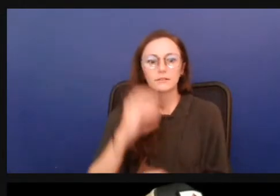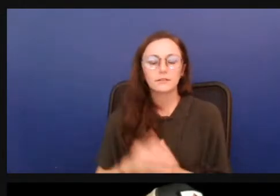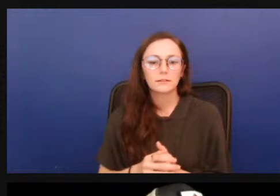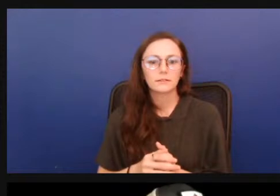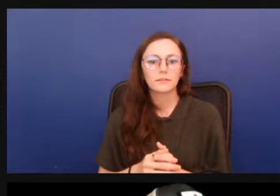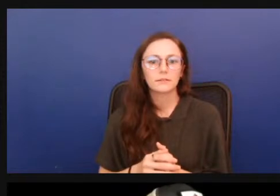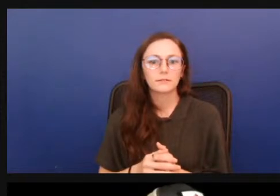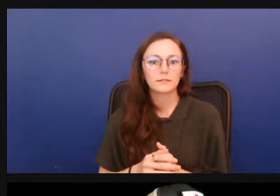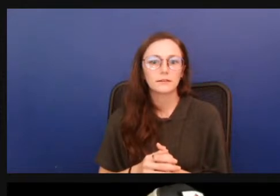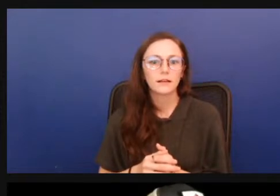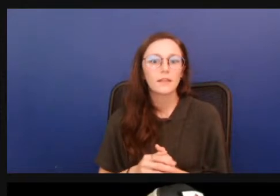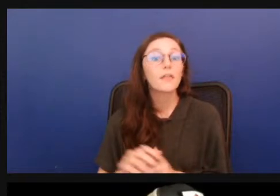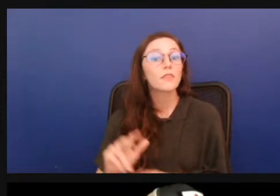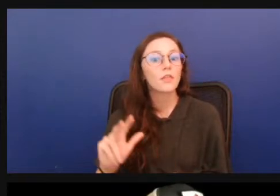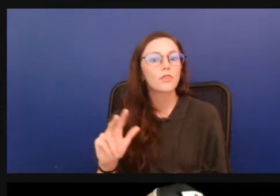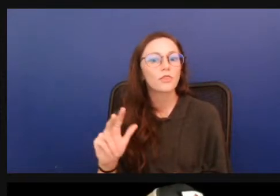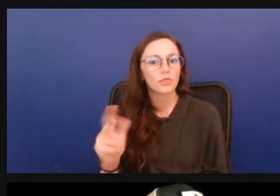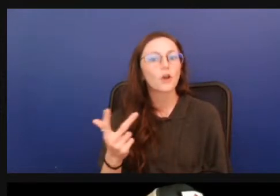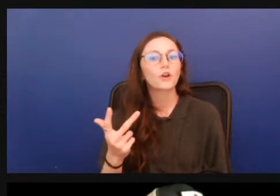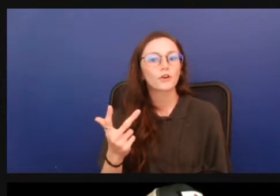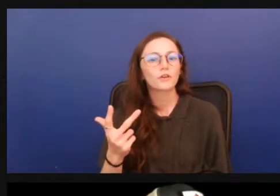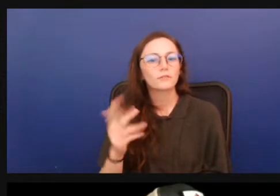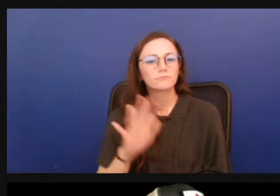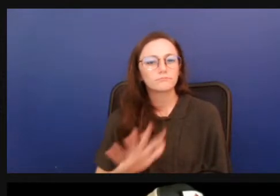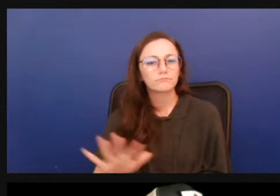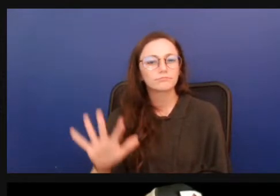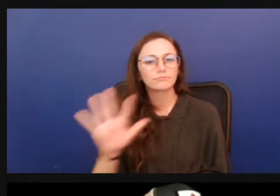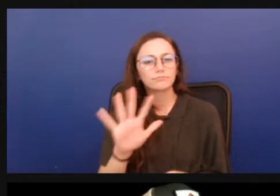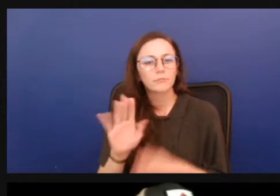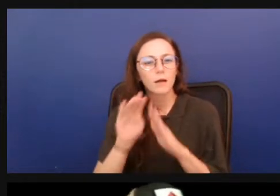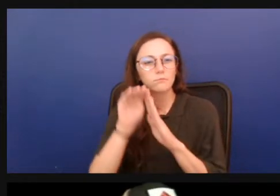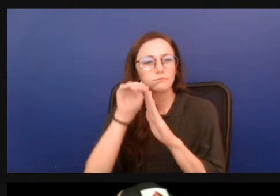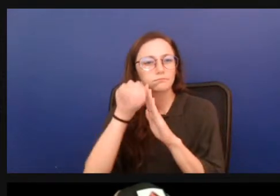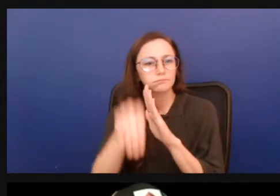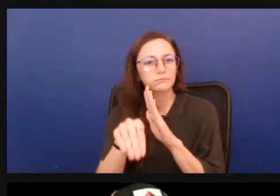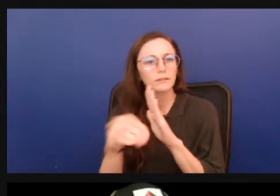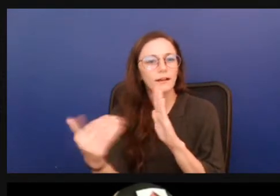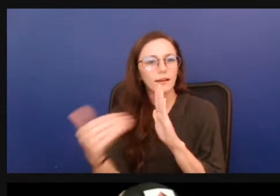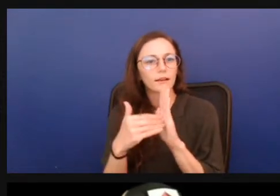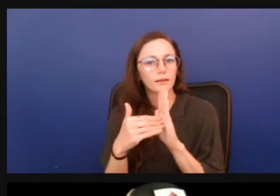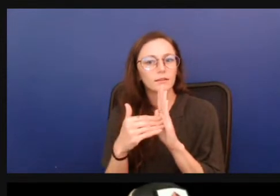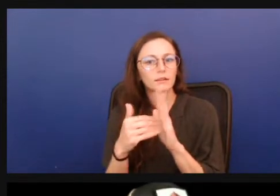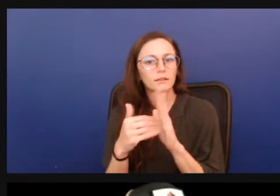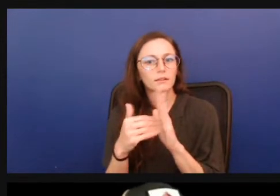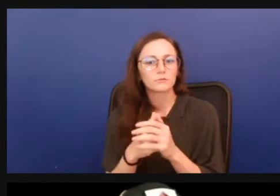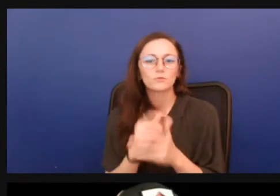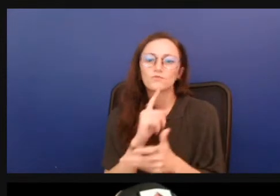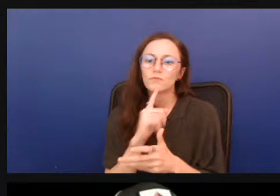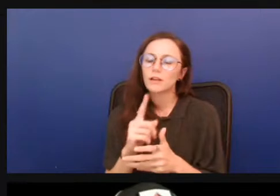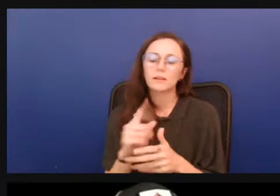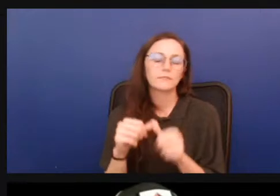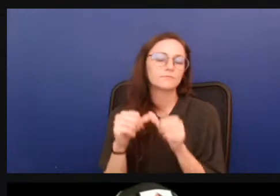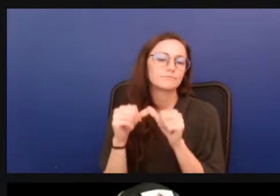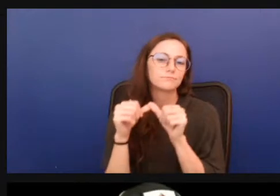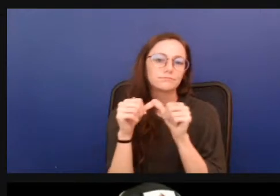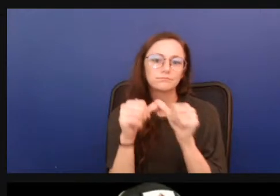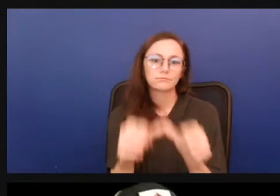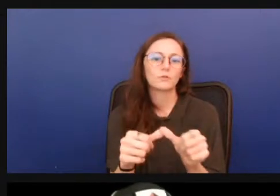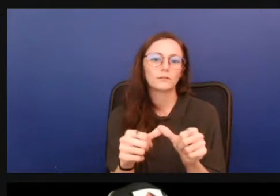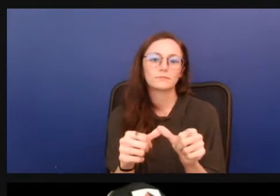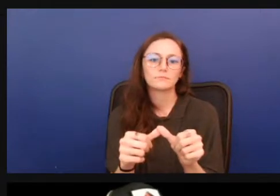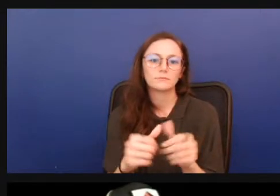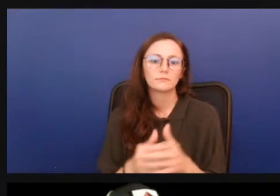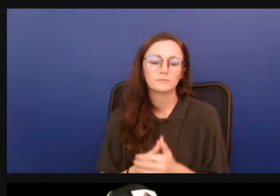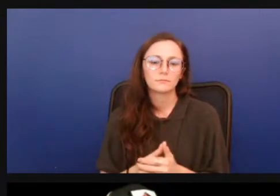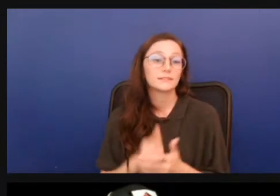drops off quite a bit, but still at higher levels than we saw prior to the event. So really it's still ongoing and not quite over. And what we